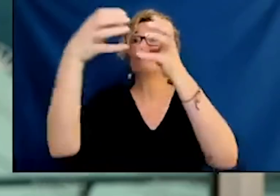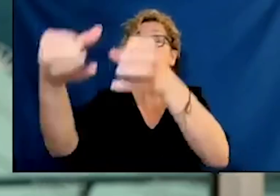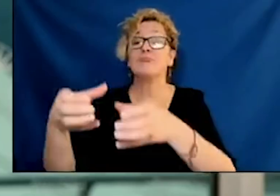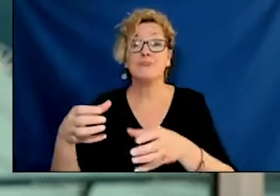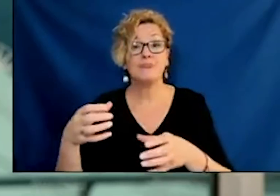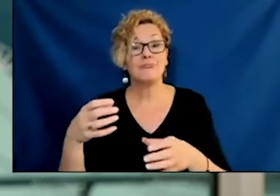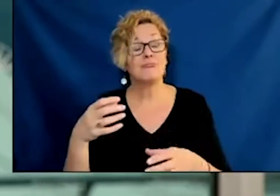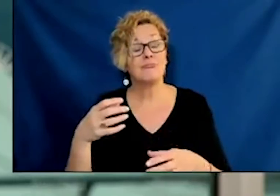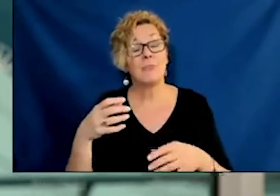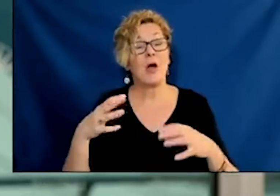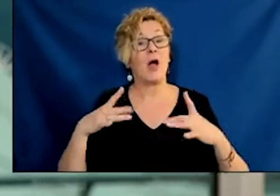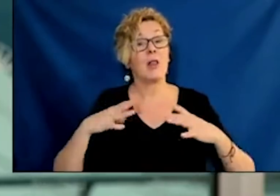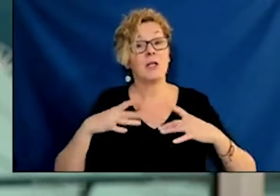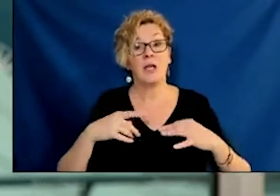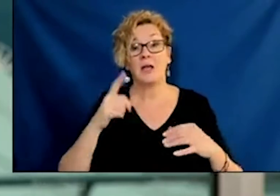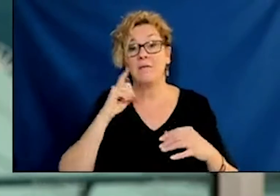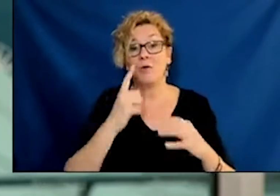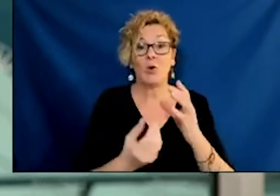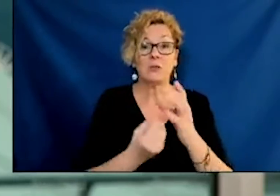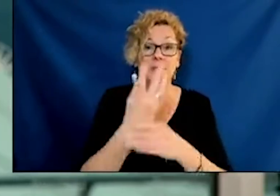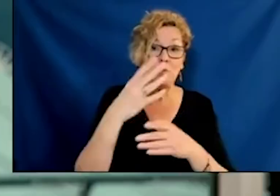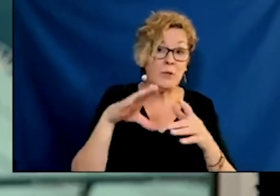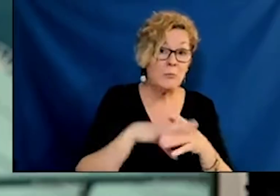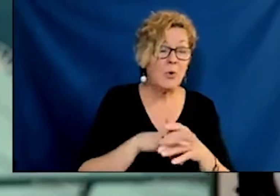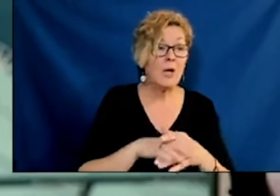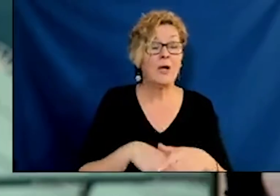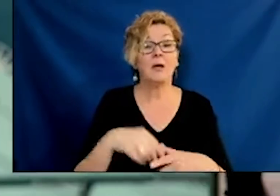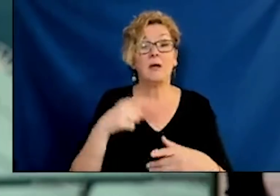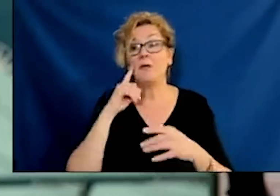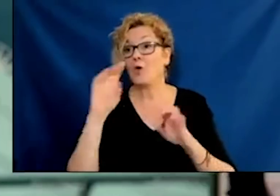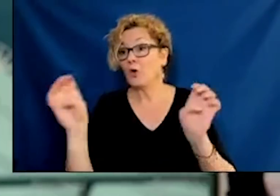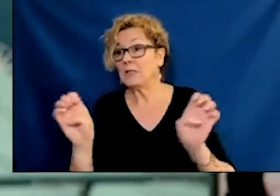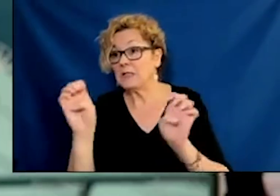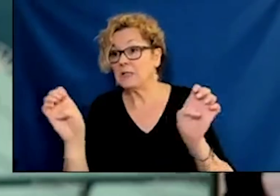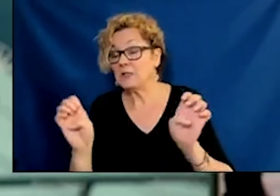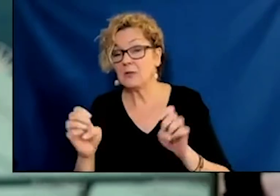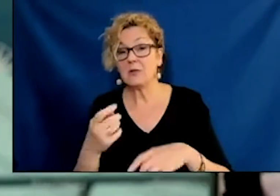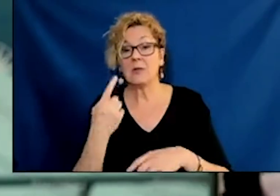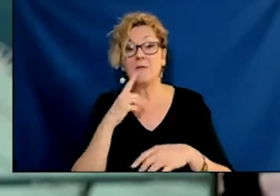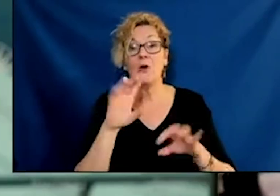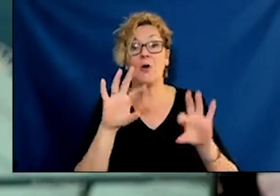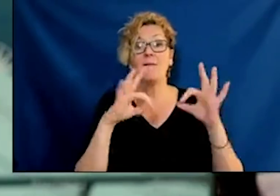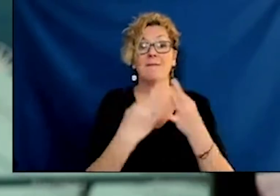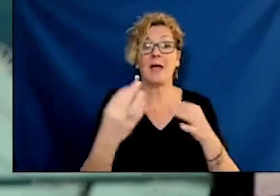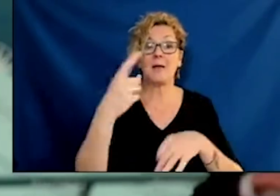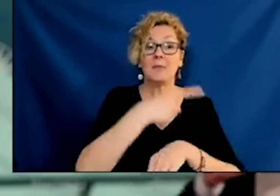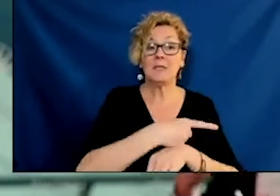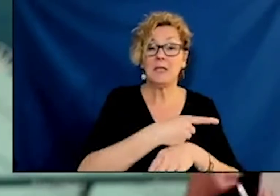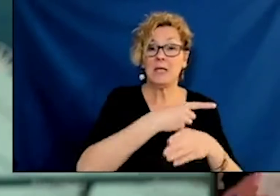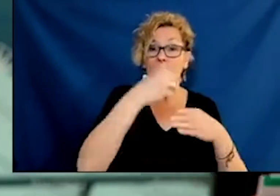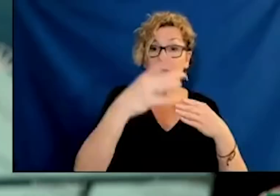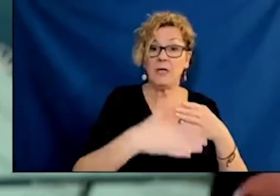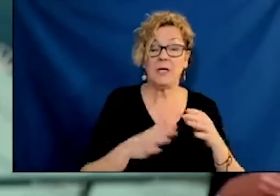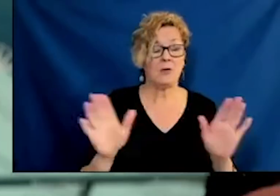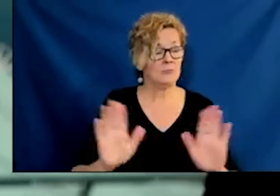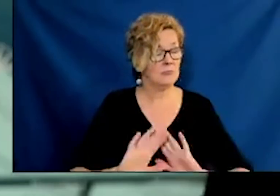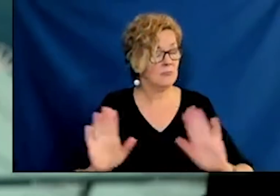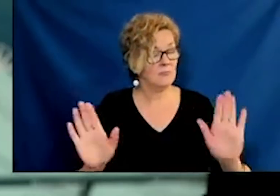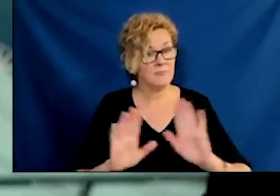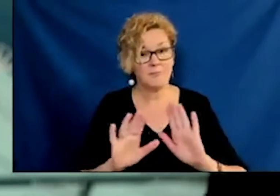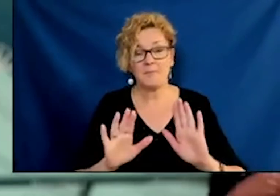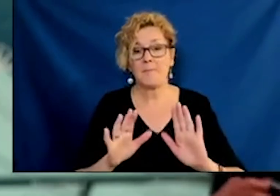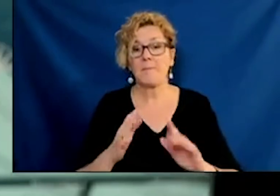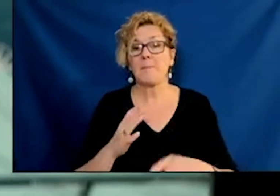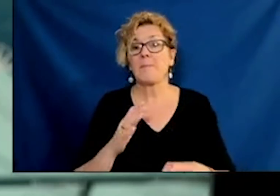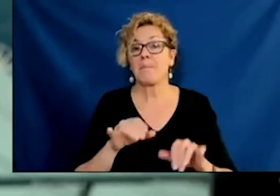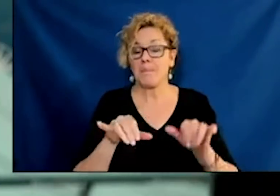us continuing to do our bit, by the time we get to spring break, we'll be able to safely travel within BC. And we